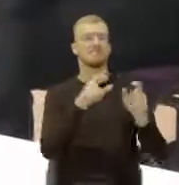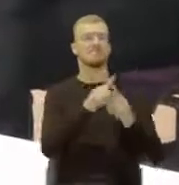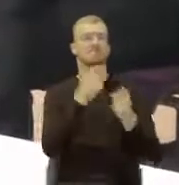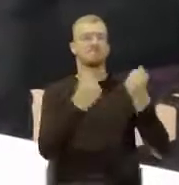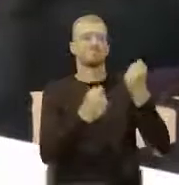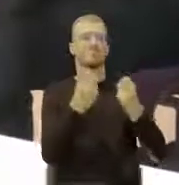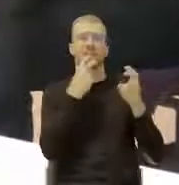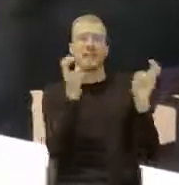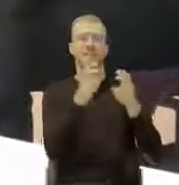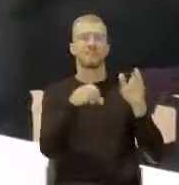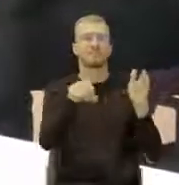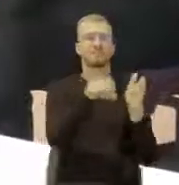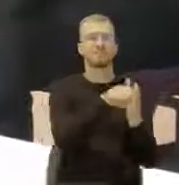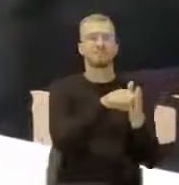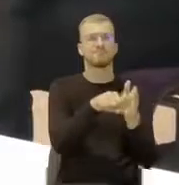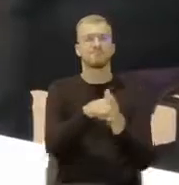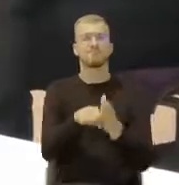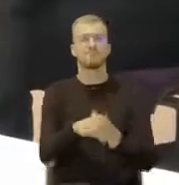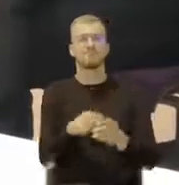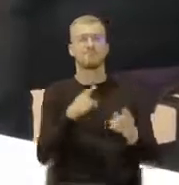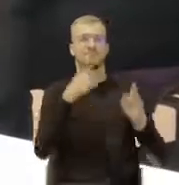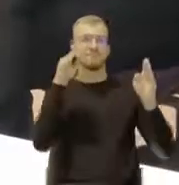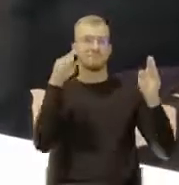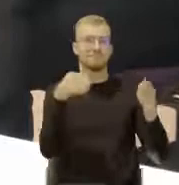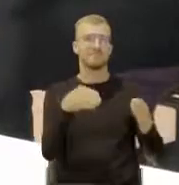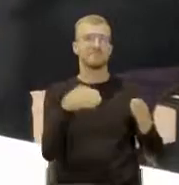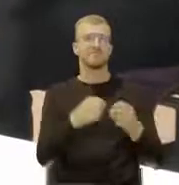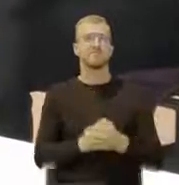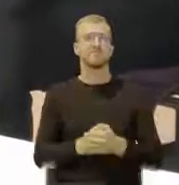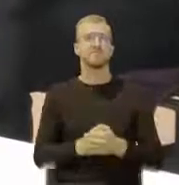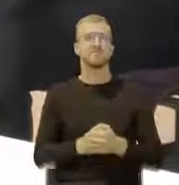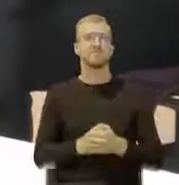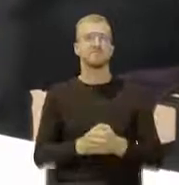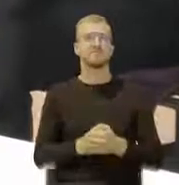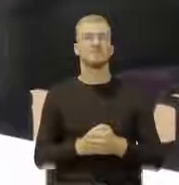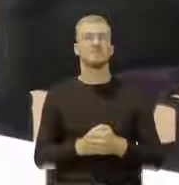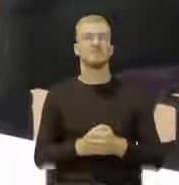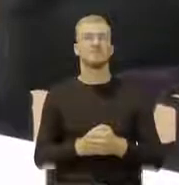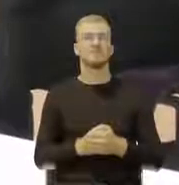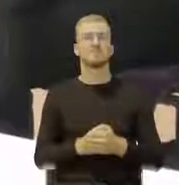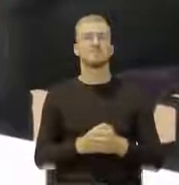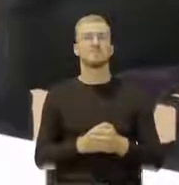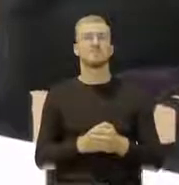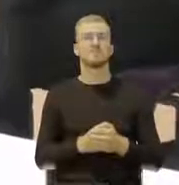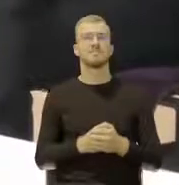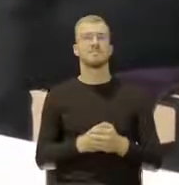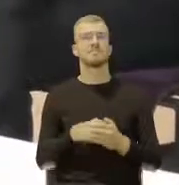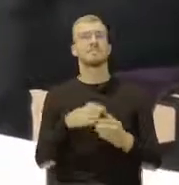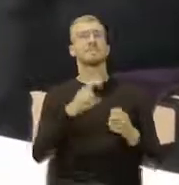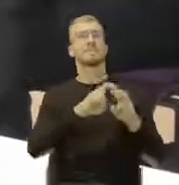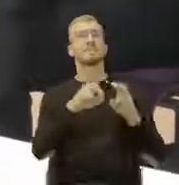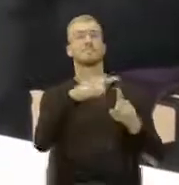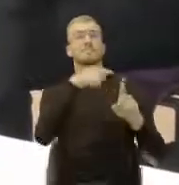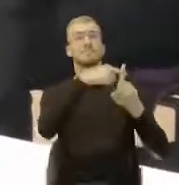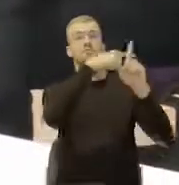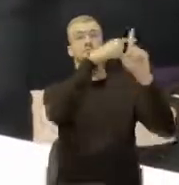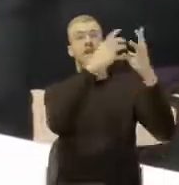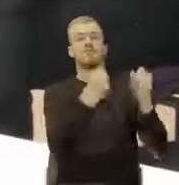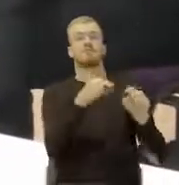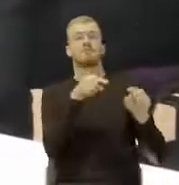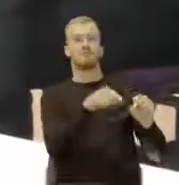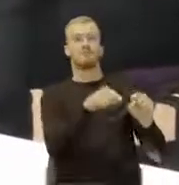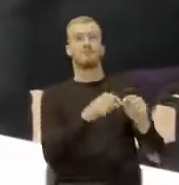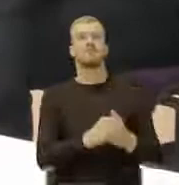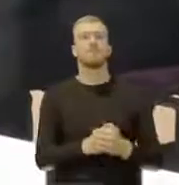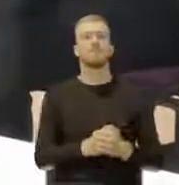that the benefits of public transport are leveraged by real estate and land developers. They leverage the benefits